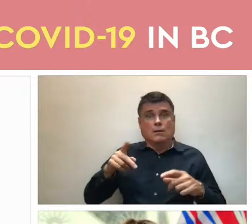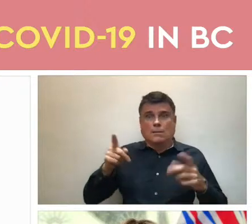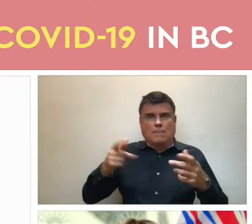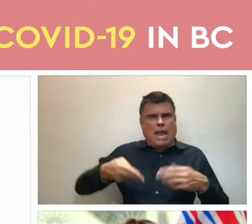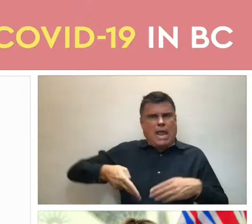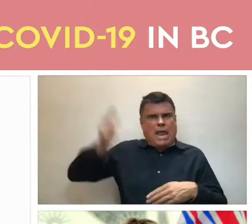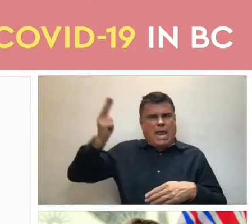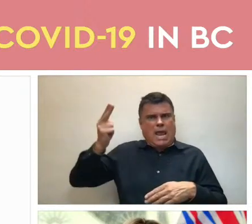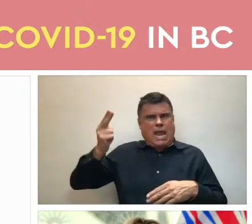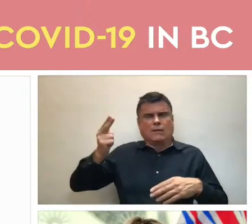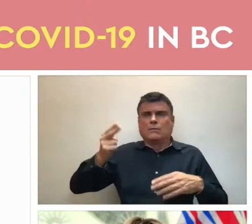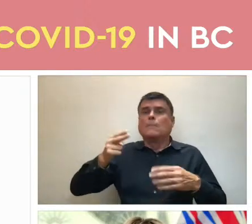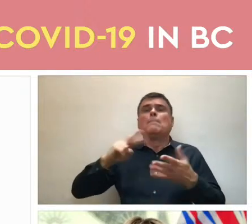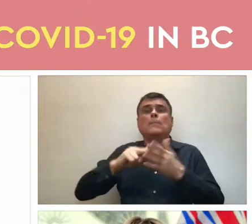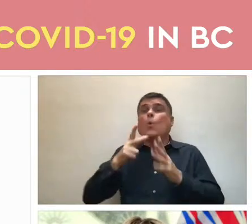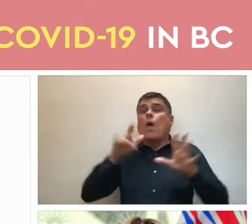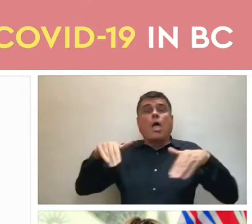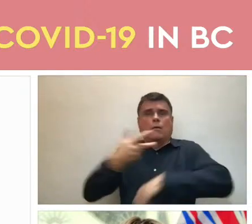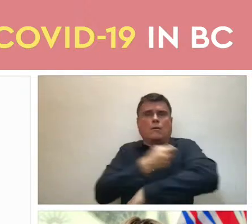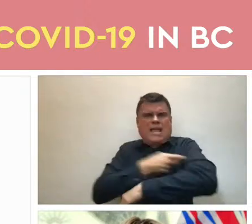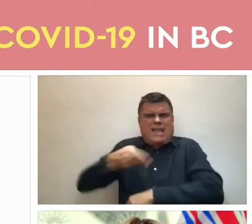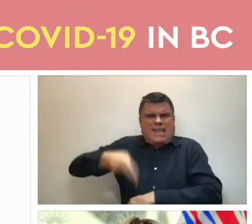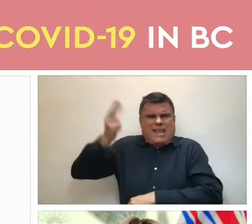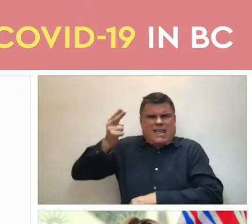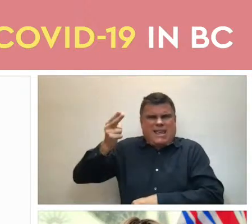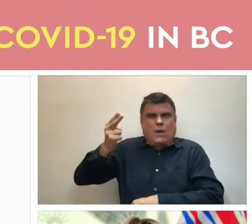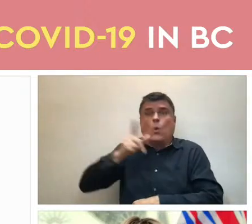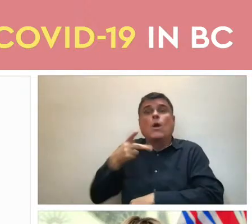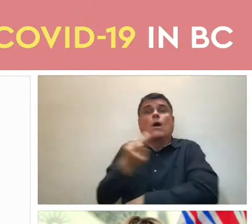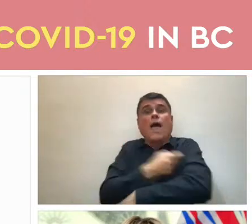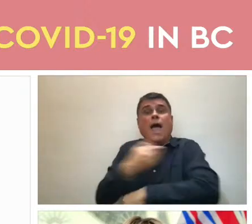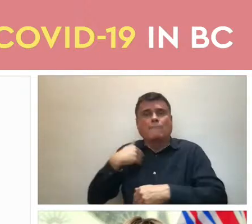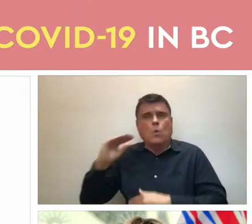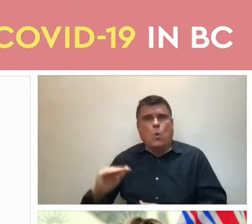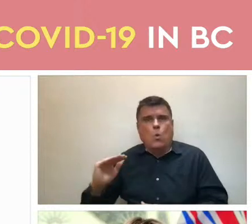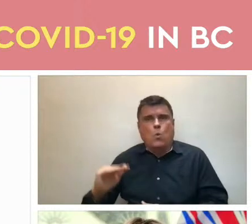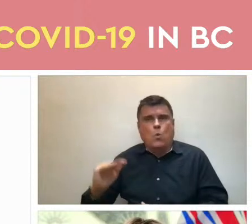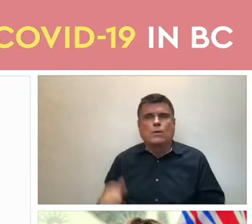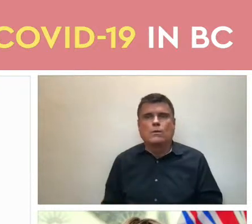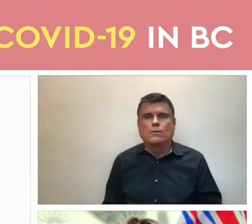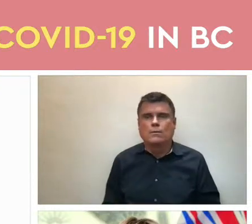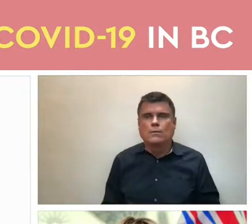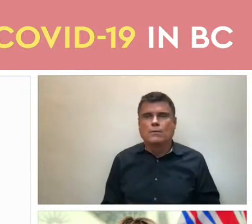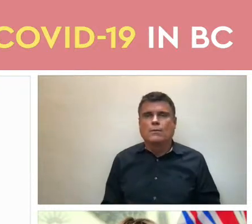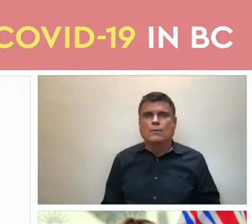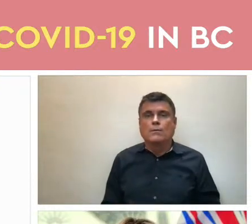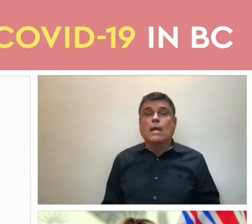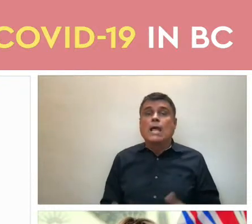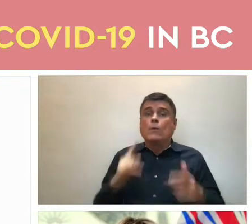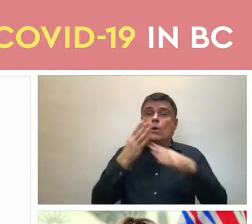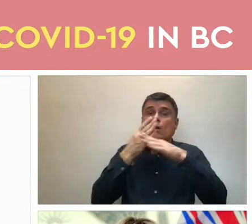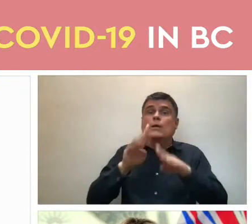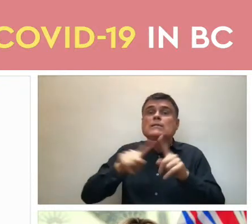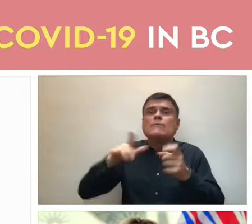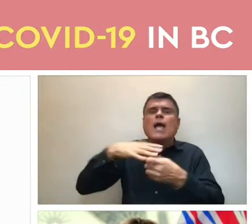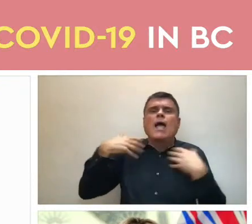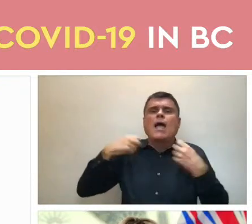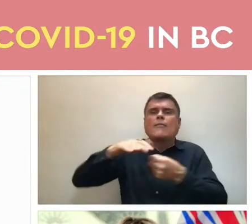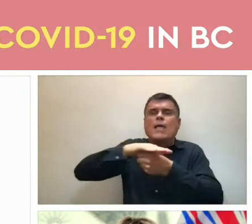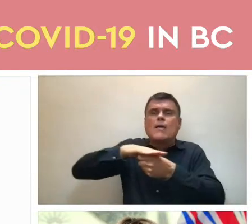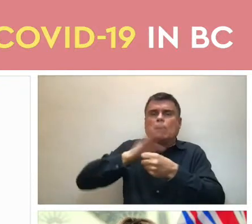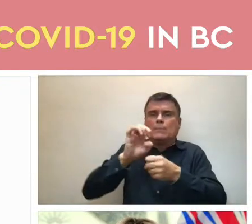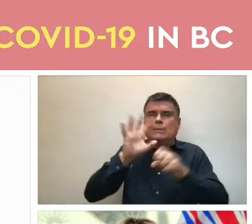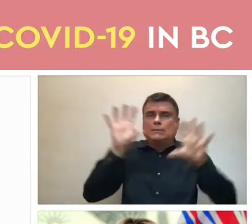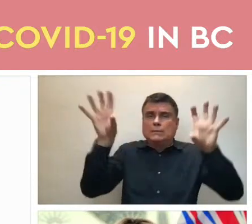the entire the health regions as well as by BC, we see that we've had a dramatic decrease in